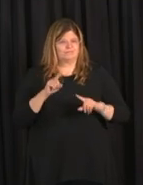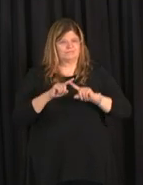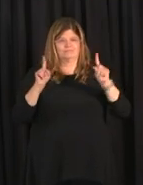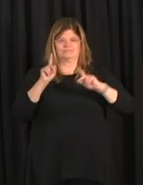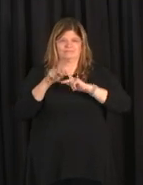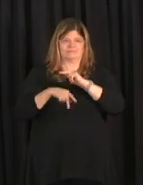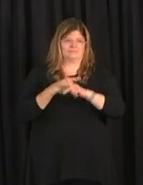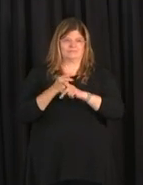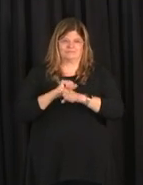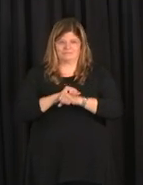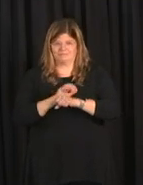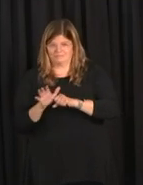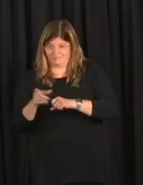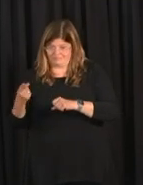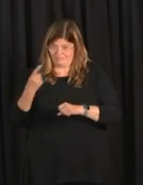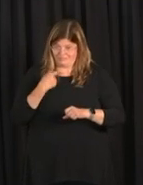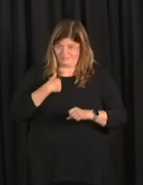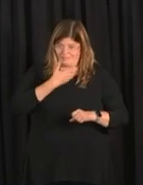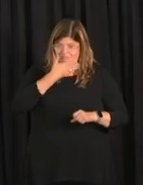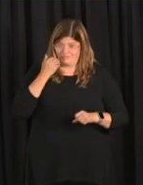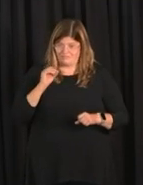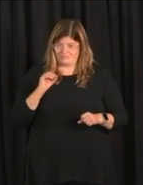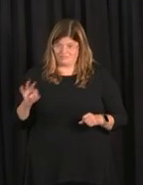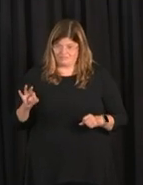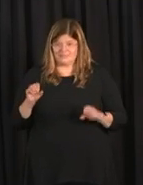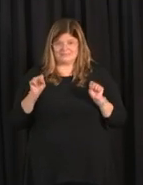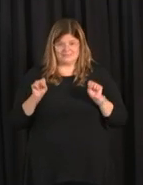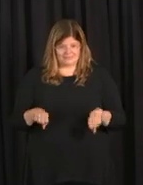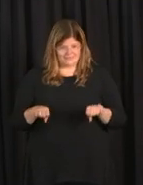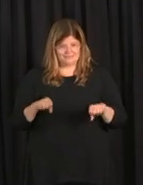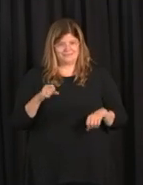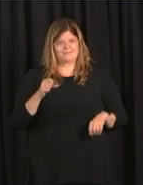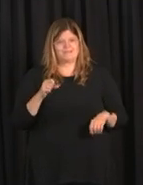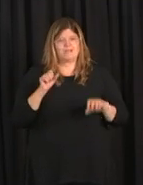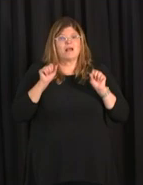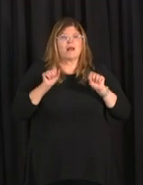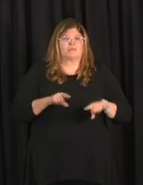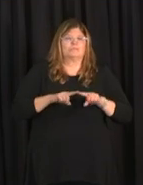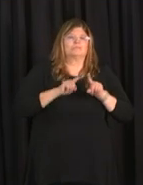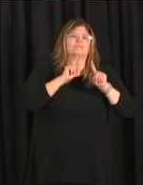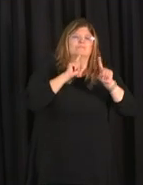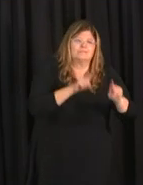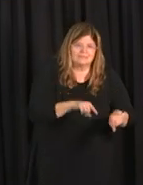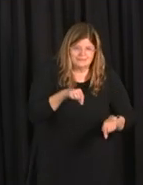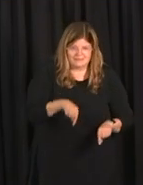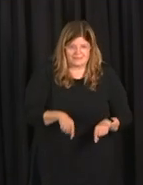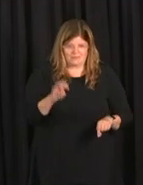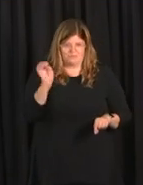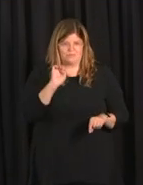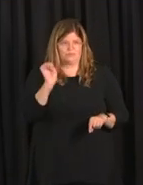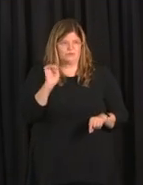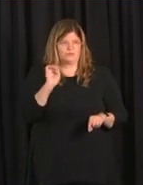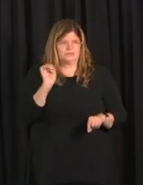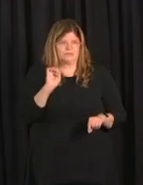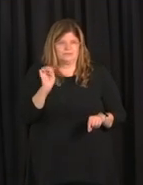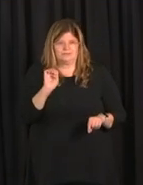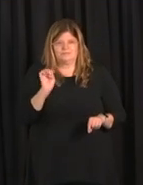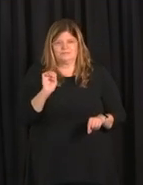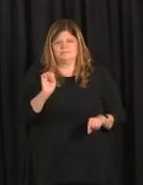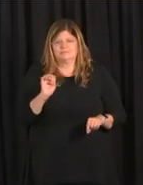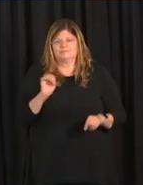operation. So if you ask us if we're better off in terms of being able to respond to this emergency